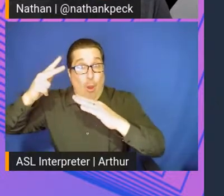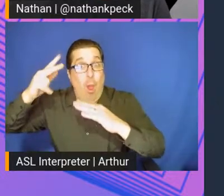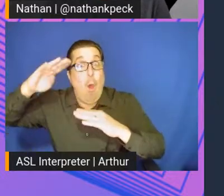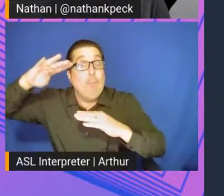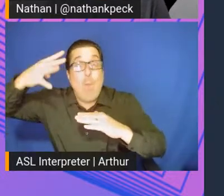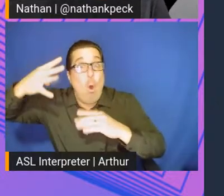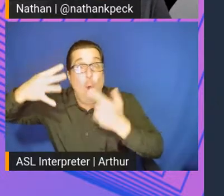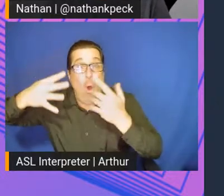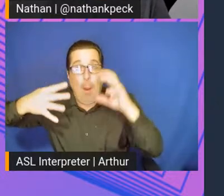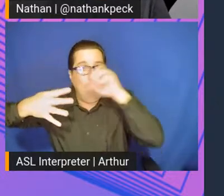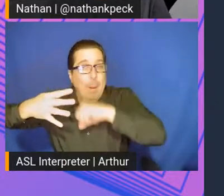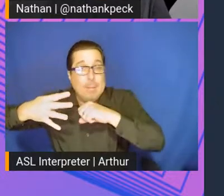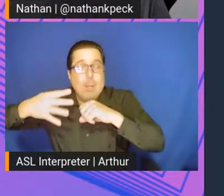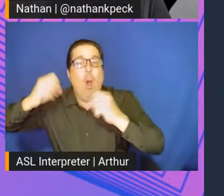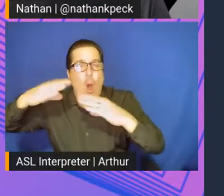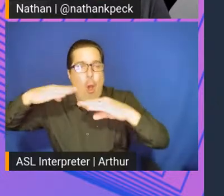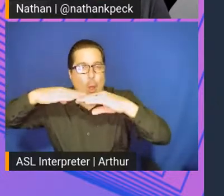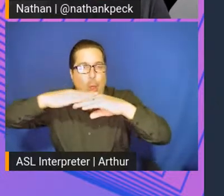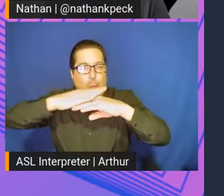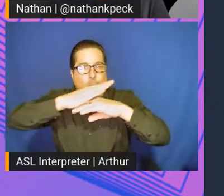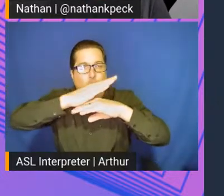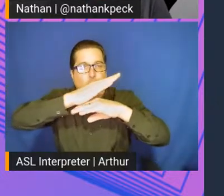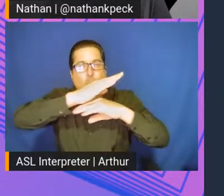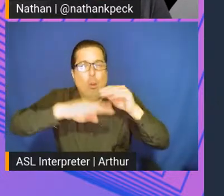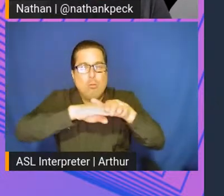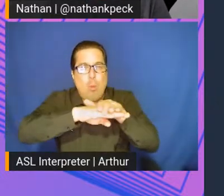receive a 429 error as well.